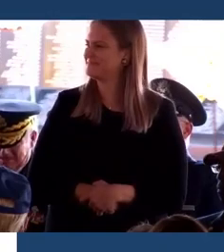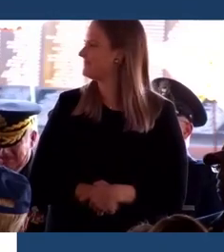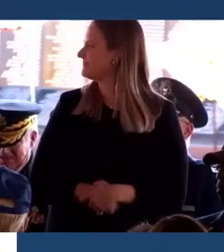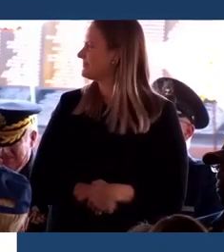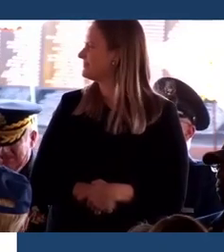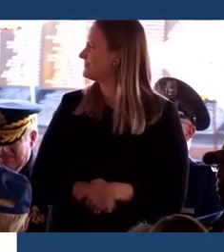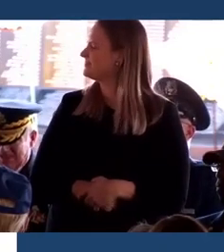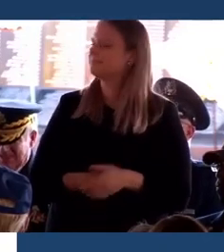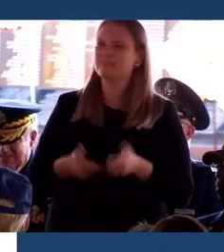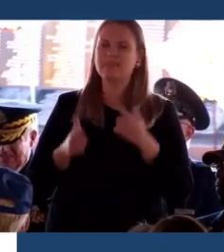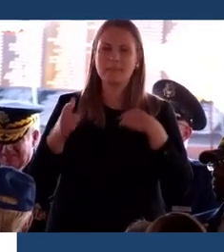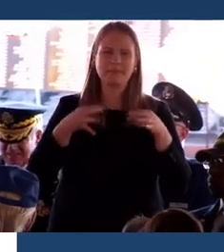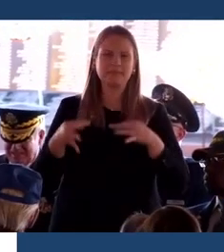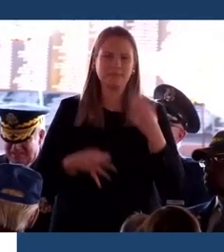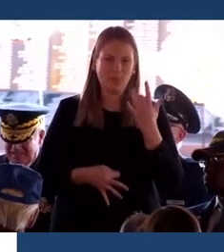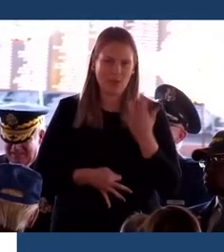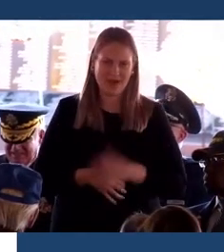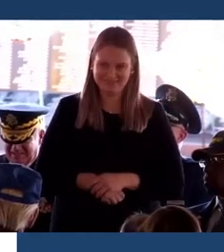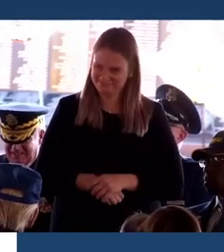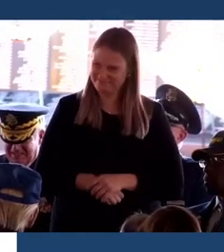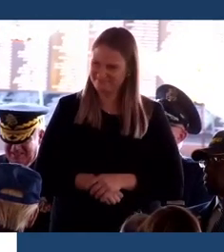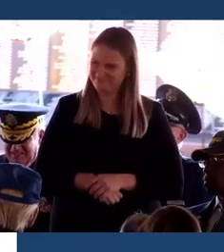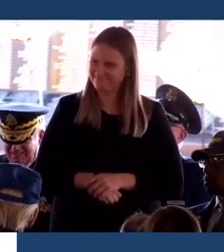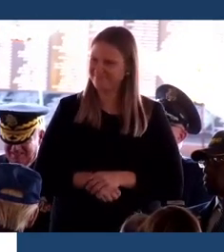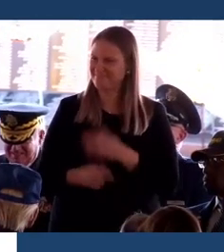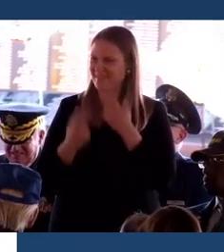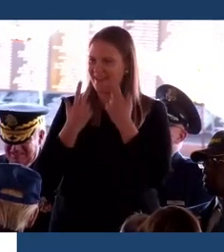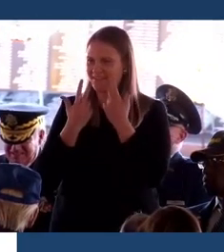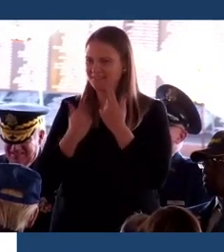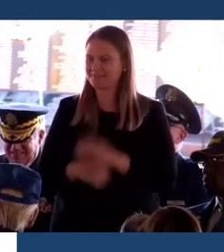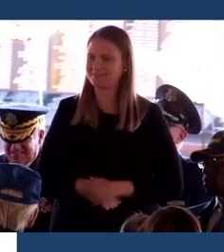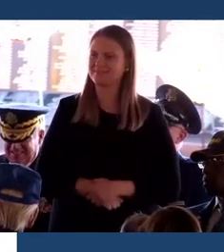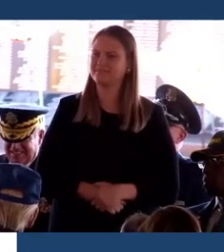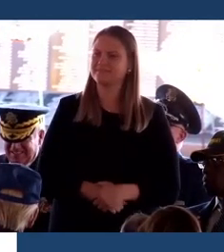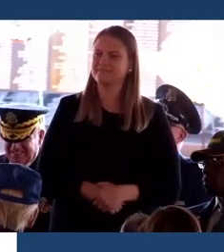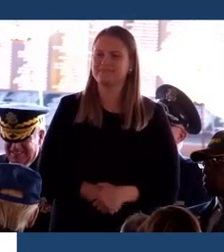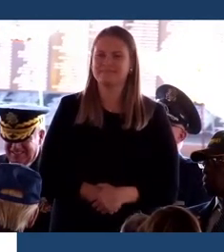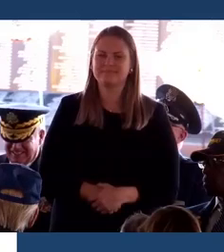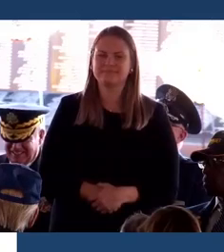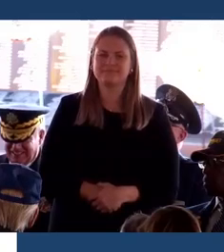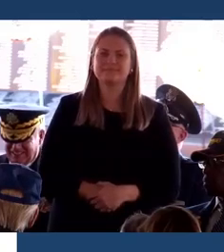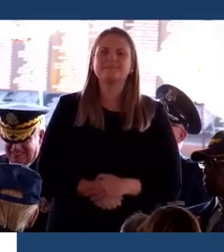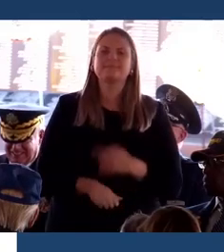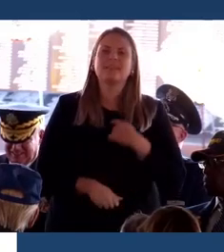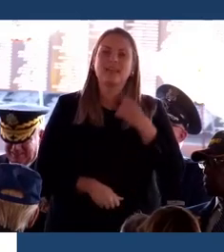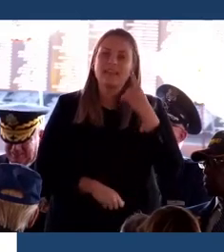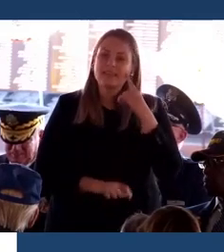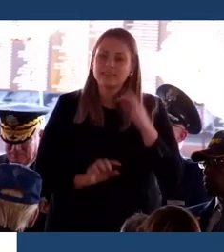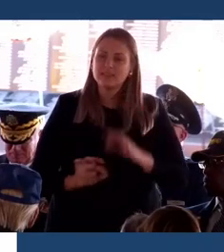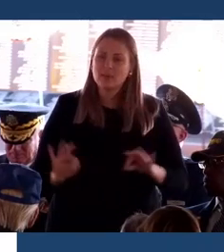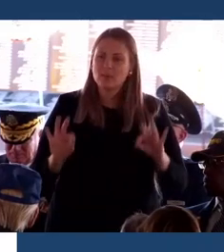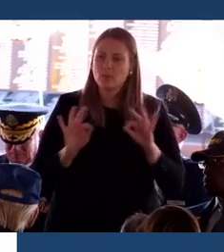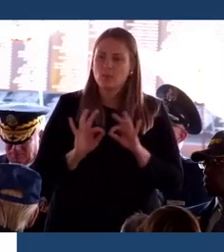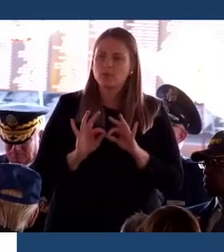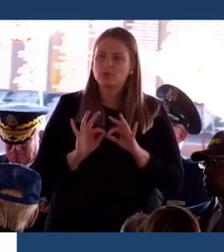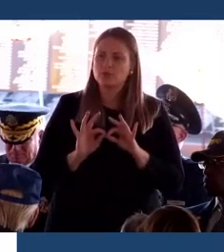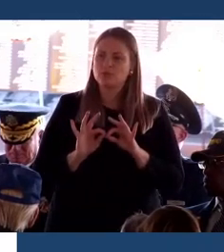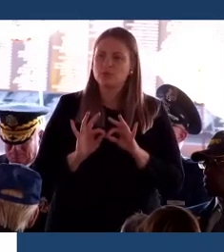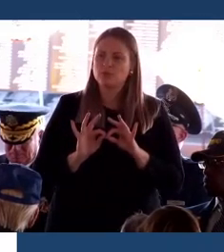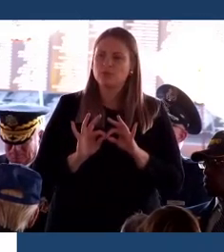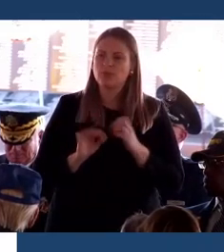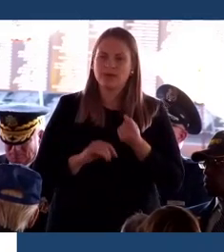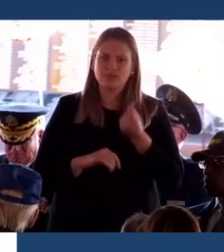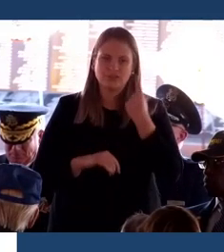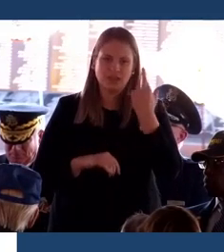Let me explain why though. So I think it's important to look at the reasons for